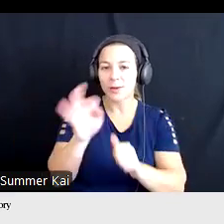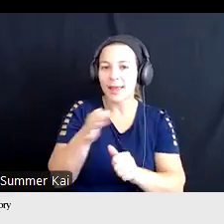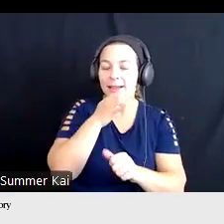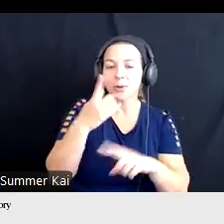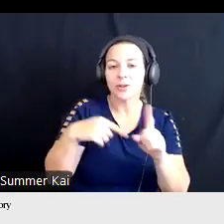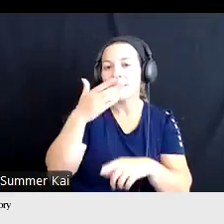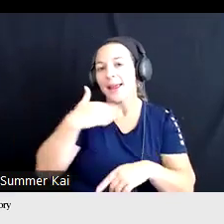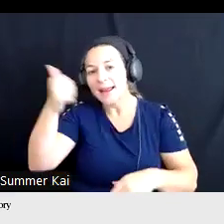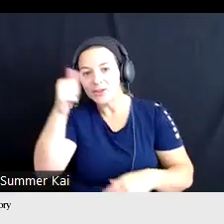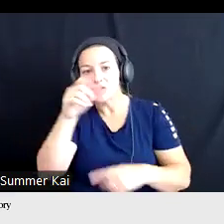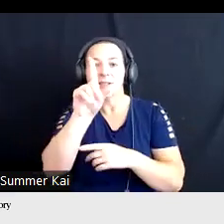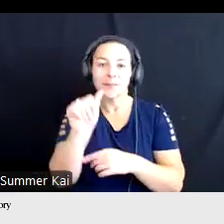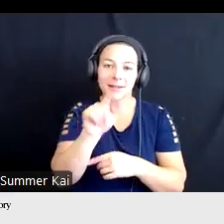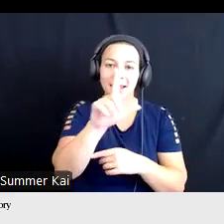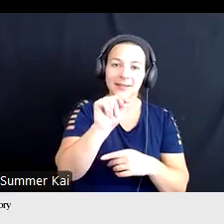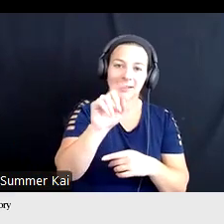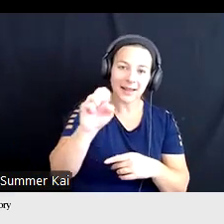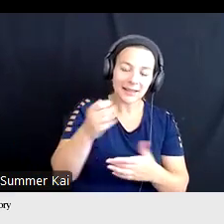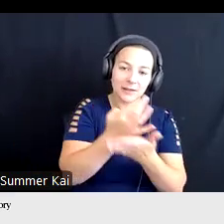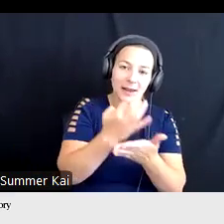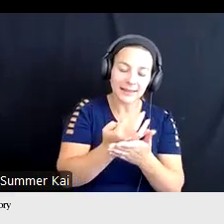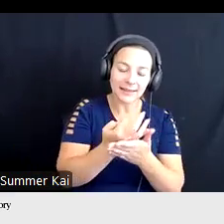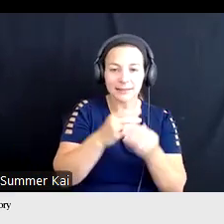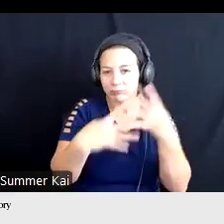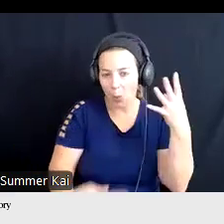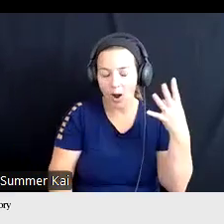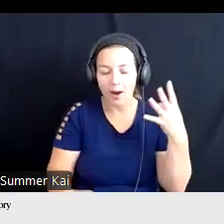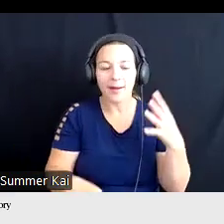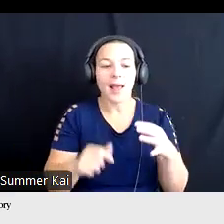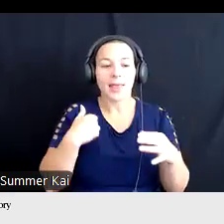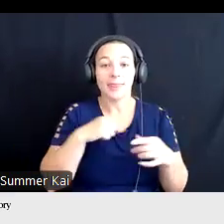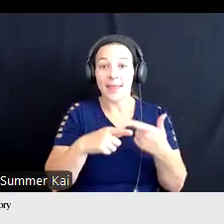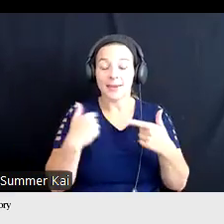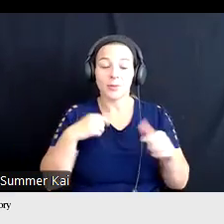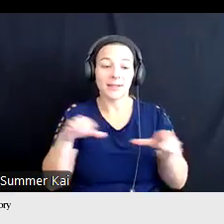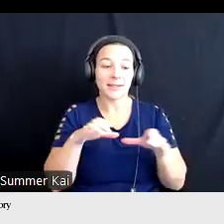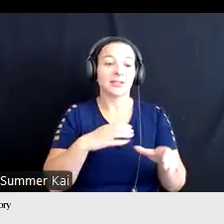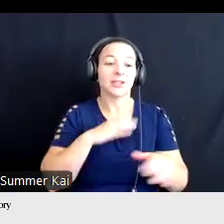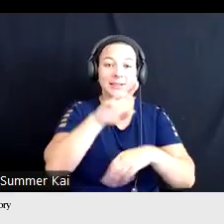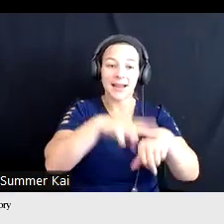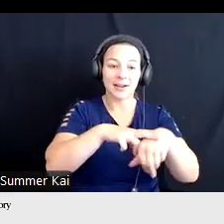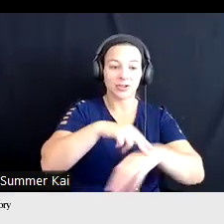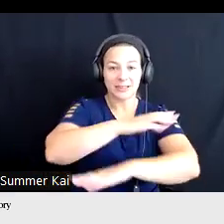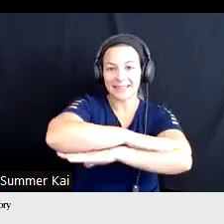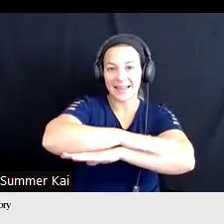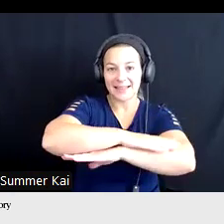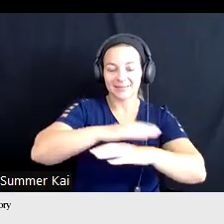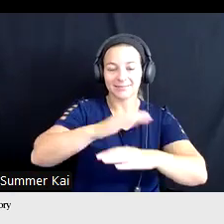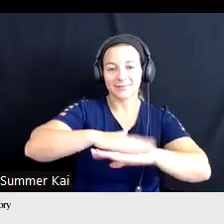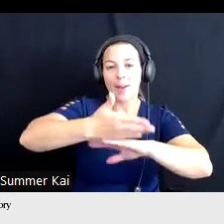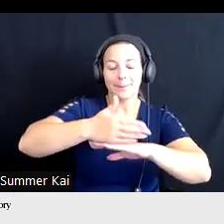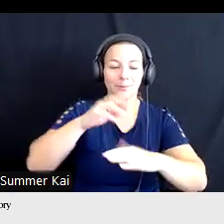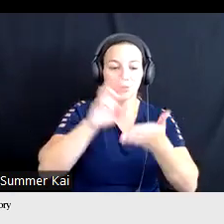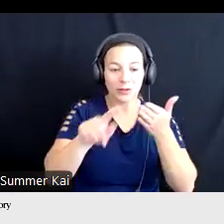disability, LTSS financing, and more. Then we conducted national desktop research to map a broad universe